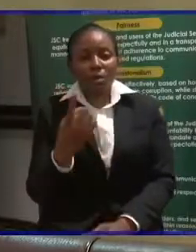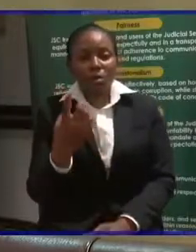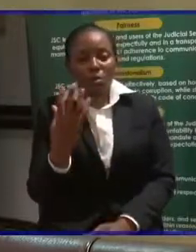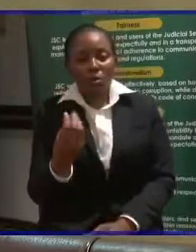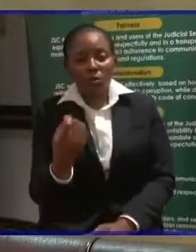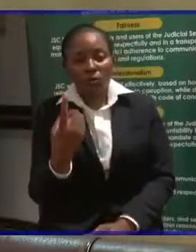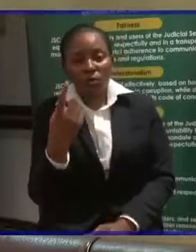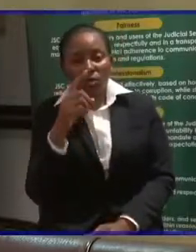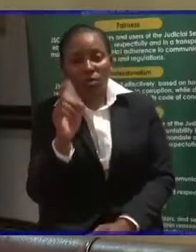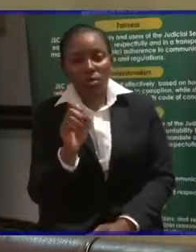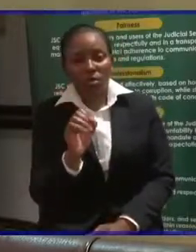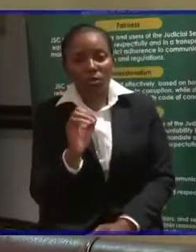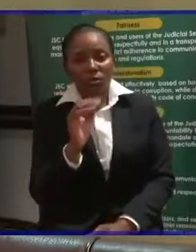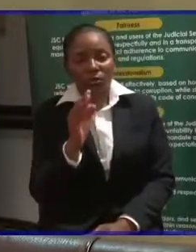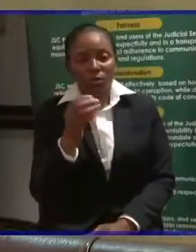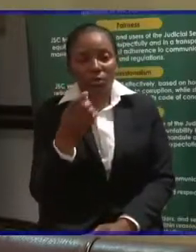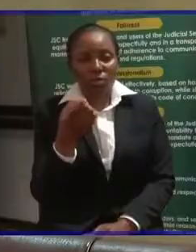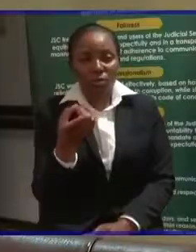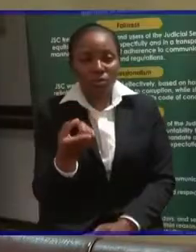for you.